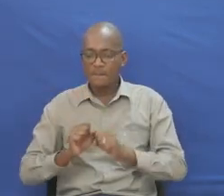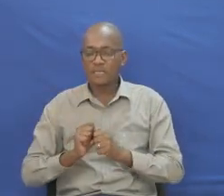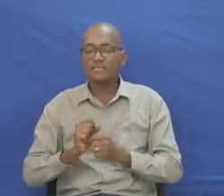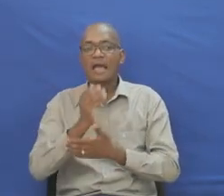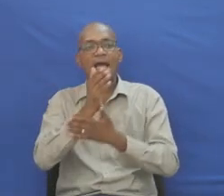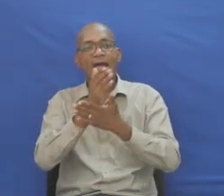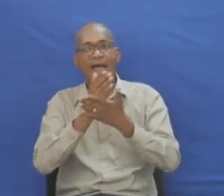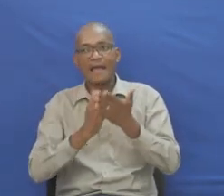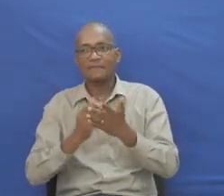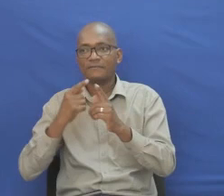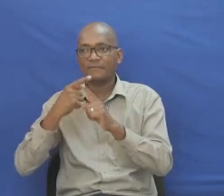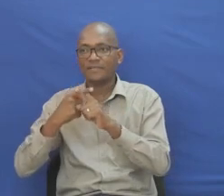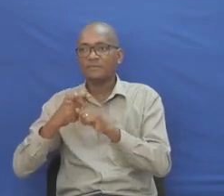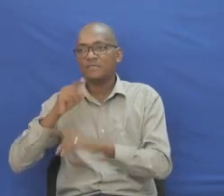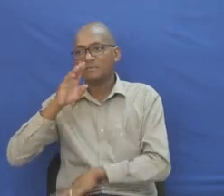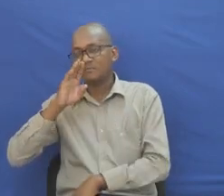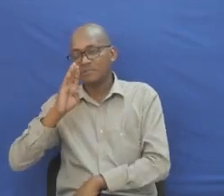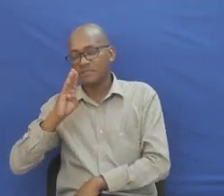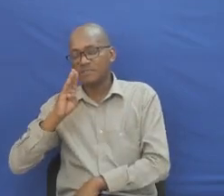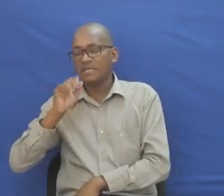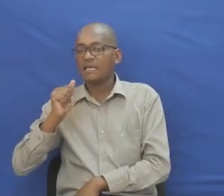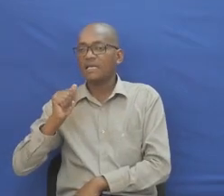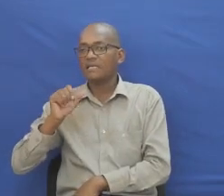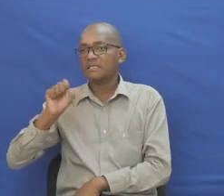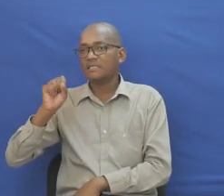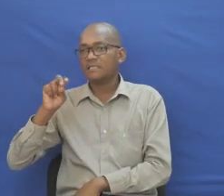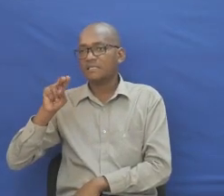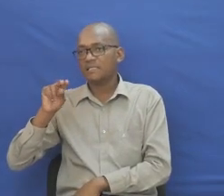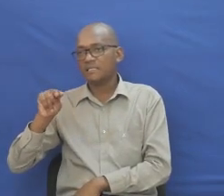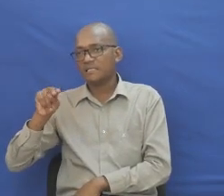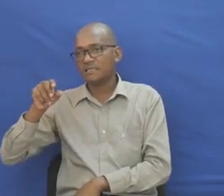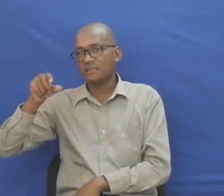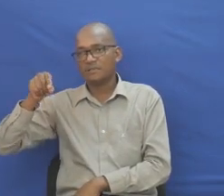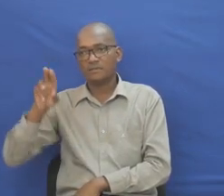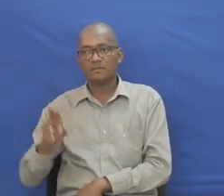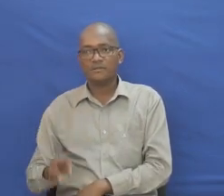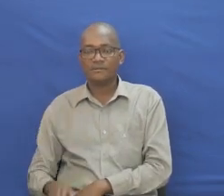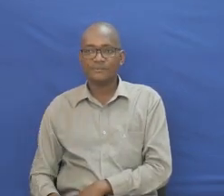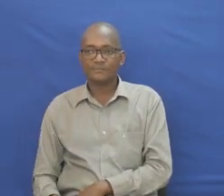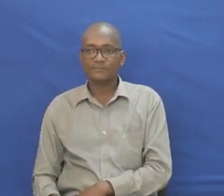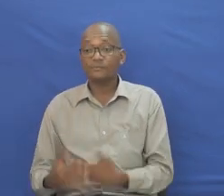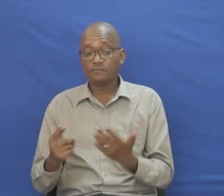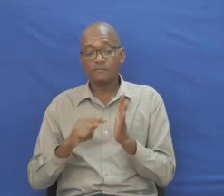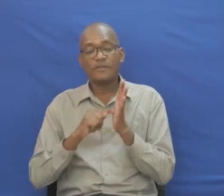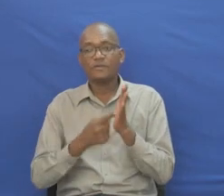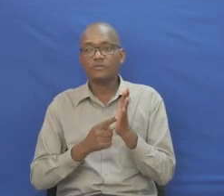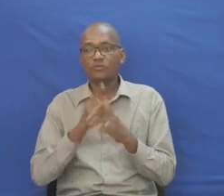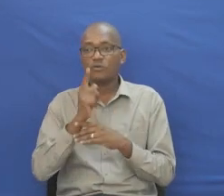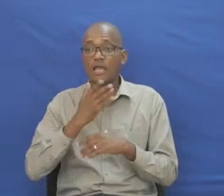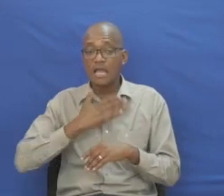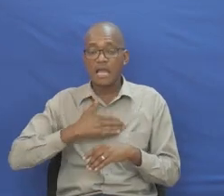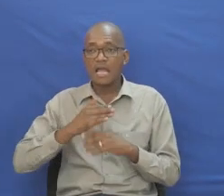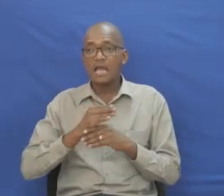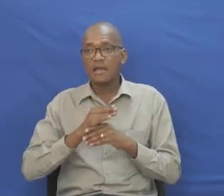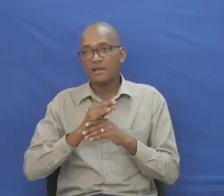height? There is no sine and whatever. For right-angled triangle, we have a special case, this one. This is our right-angled triangle.